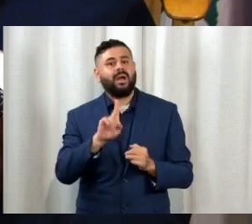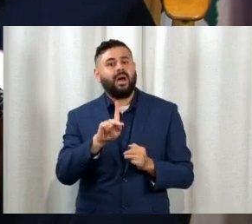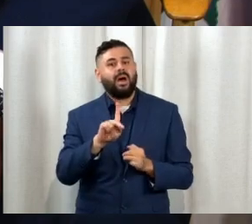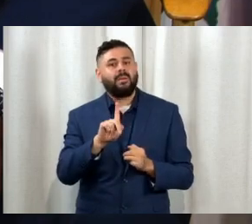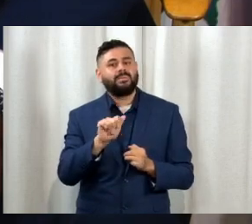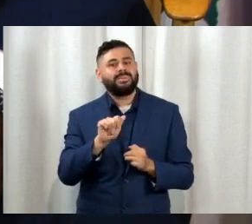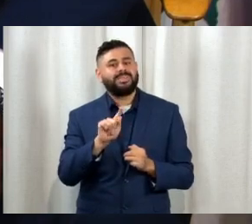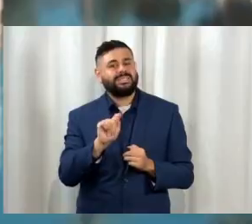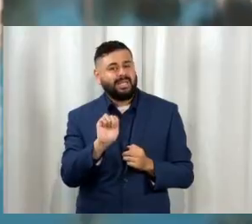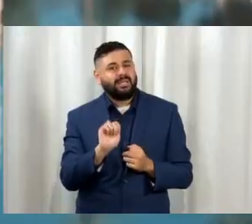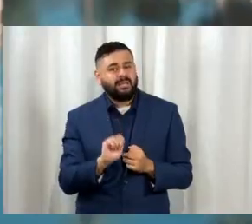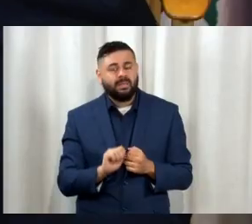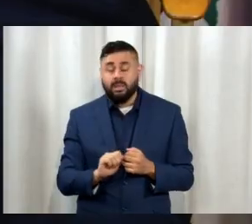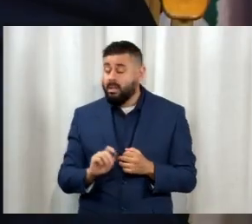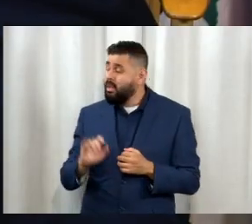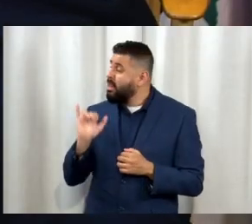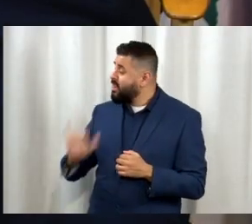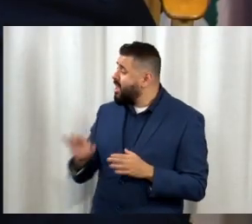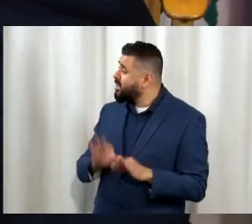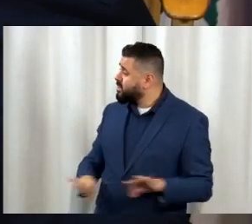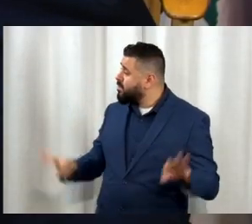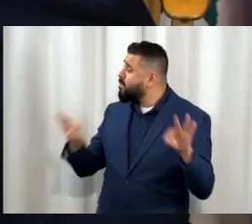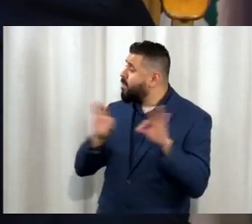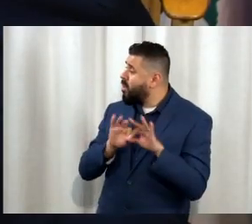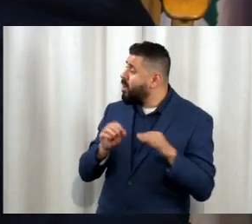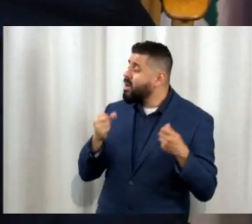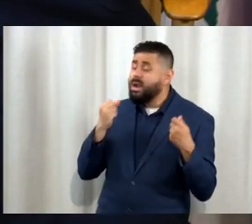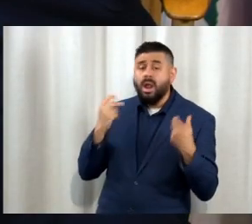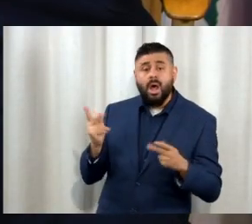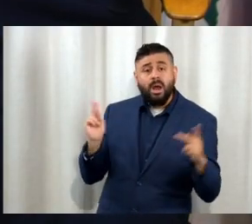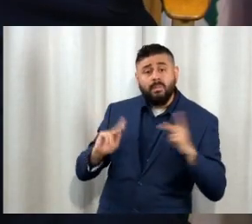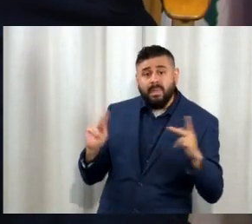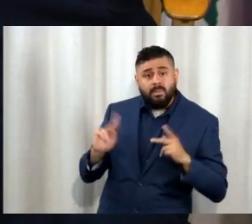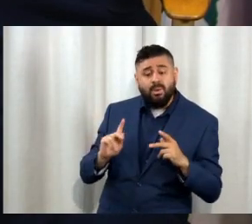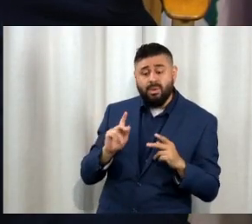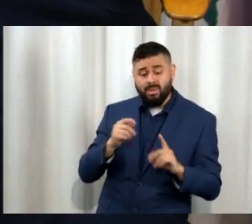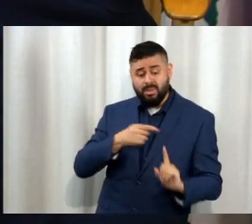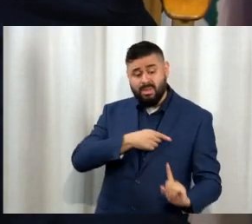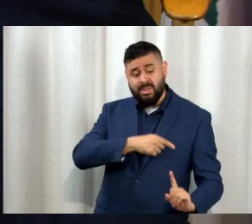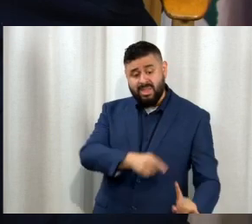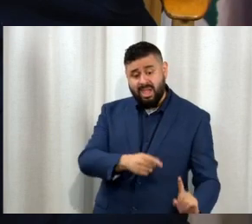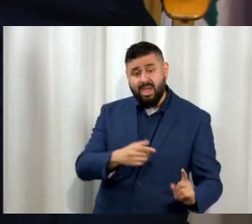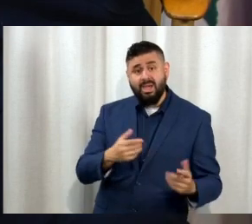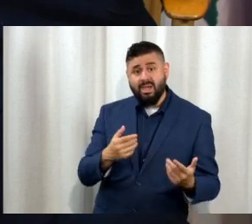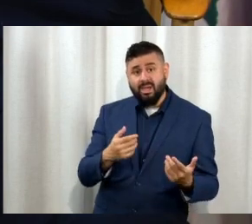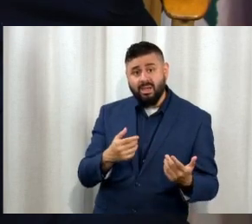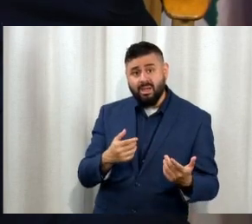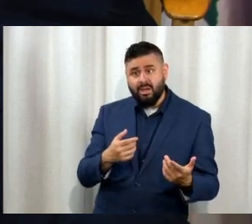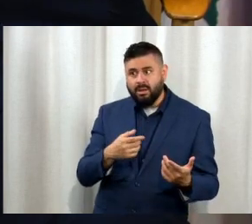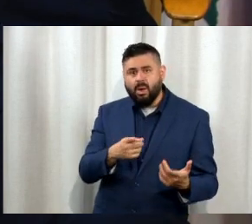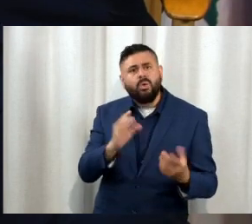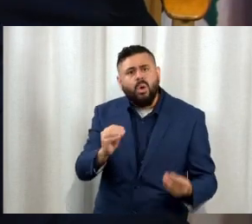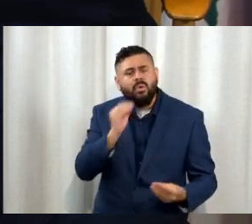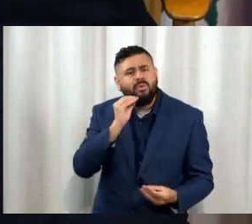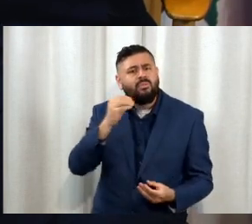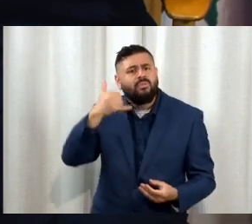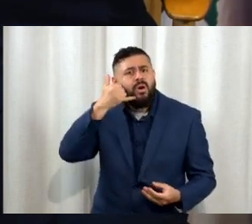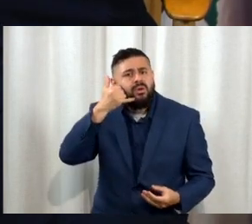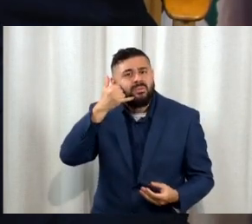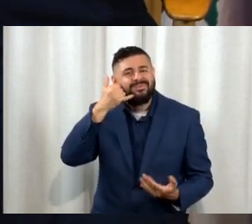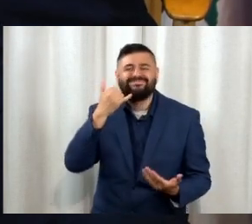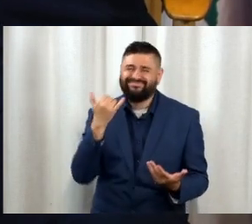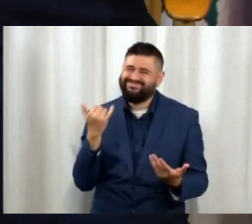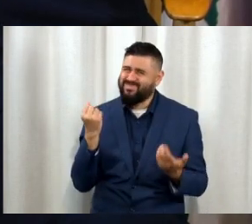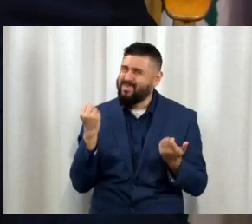and how they can get connected. And that's important. A lot of folks don't believe that individuals experiencing homelessness have phones, but many of them do. And